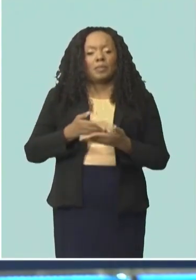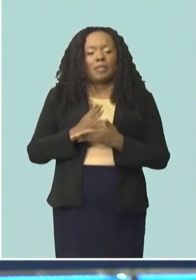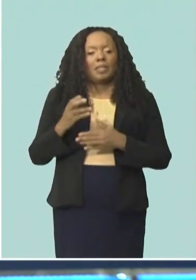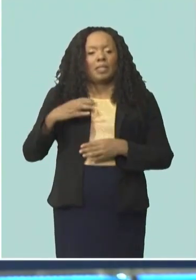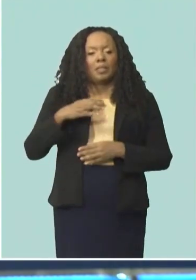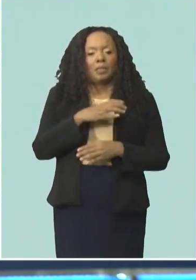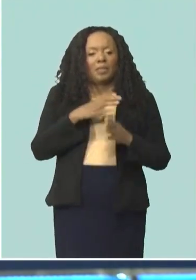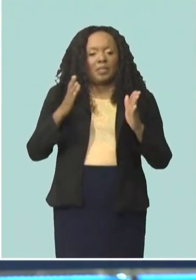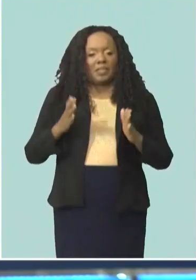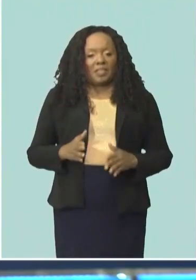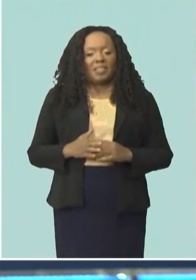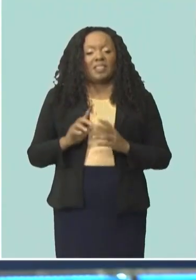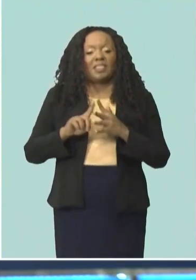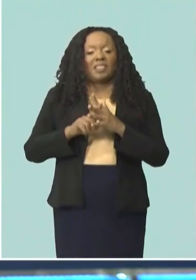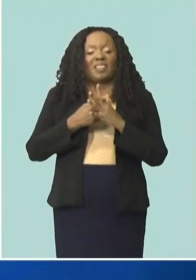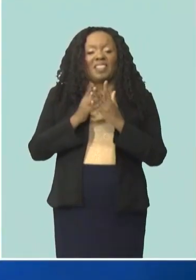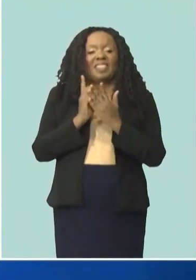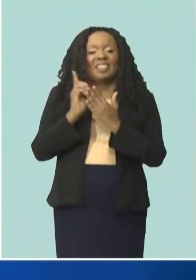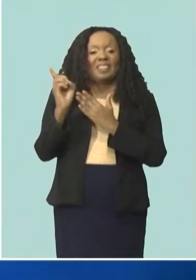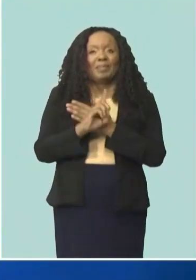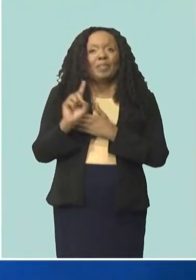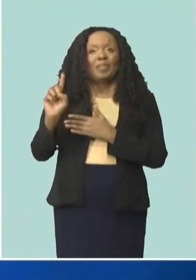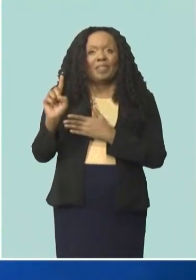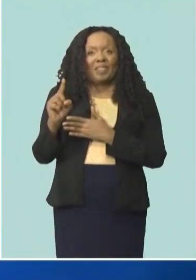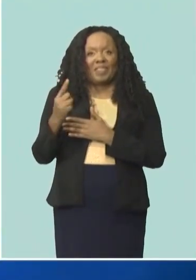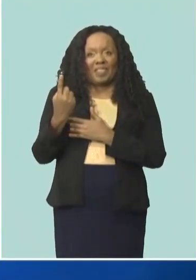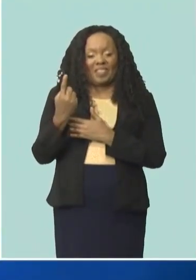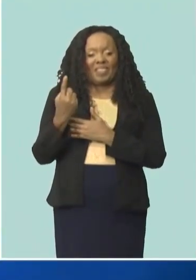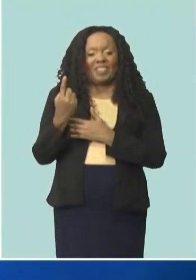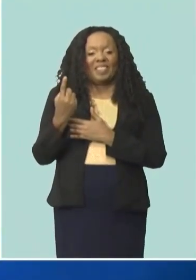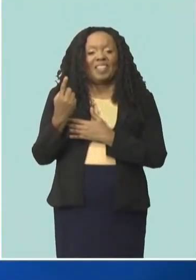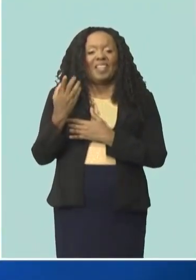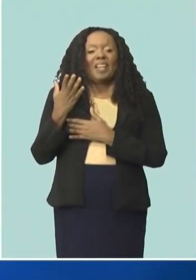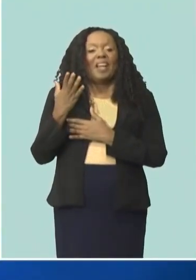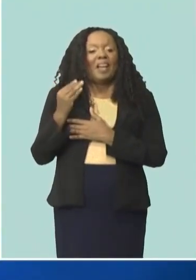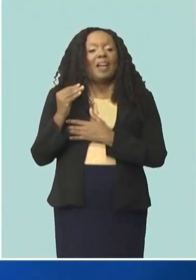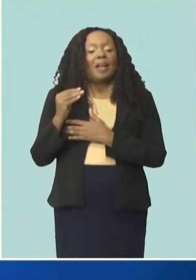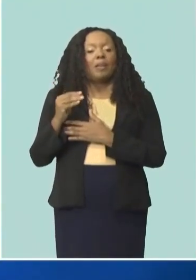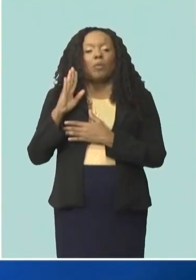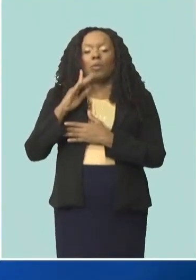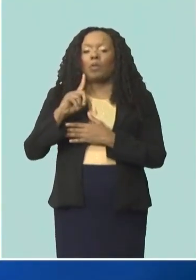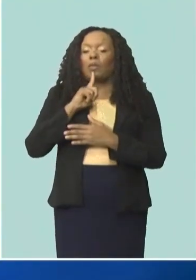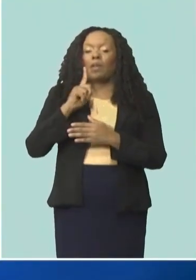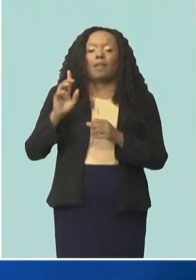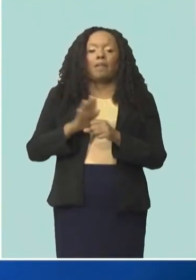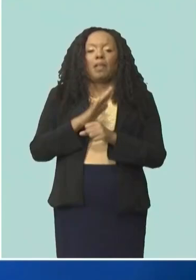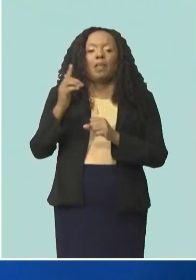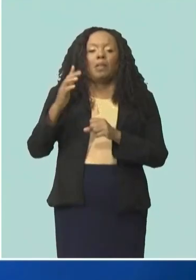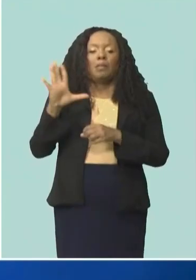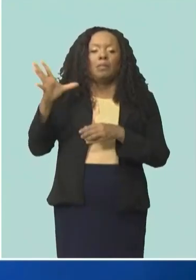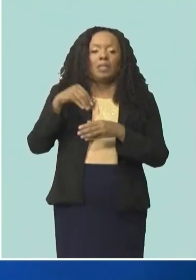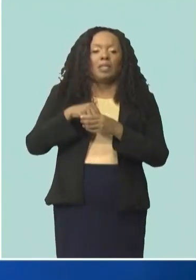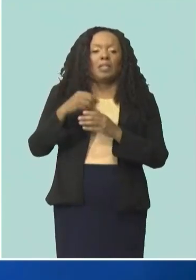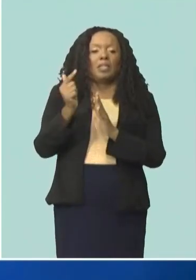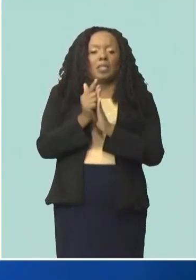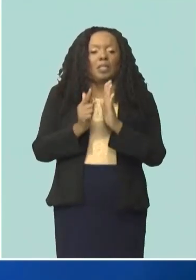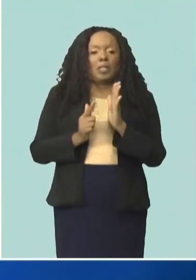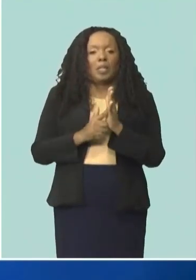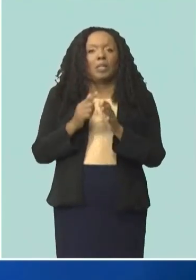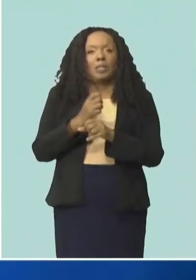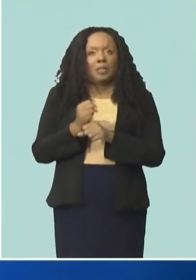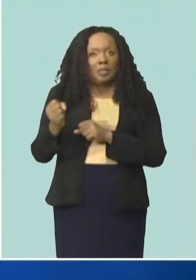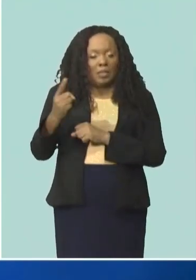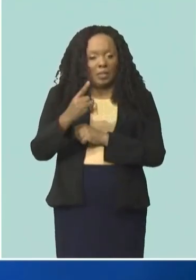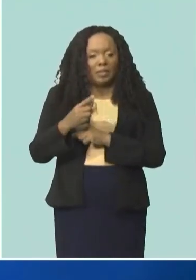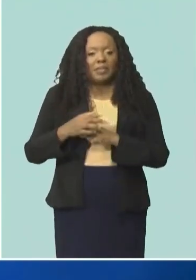Her appointment took effect December 1st and will remain contractual until it is fully formalized in law within the next year.